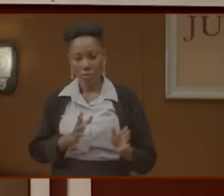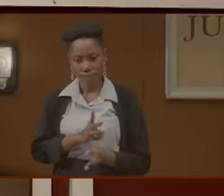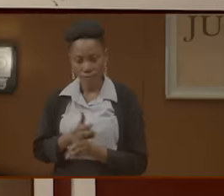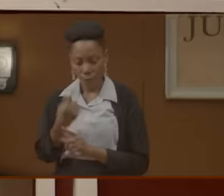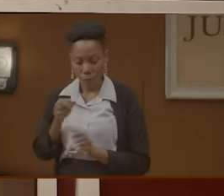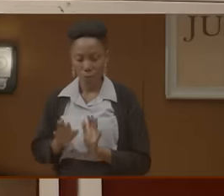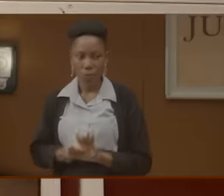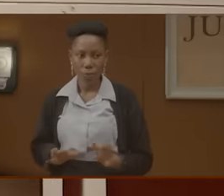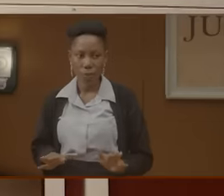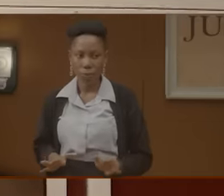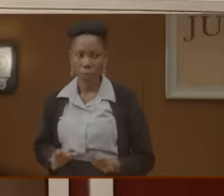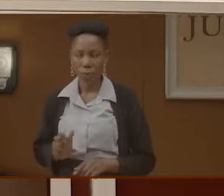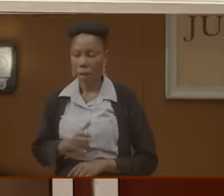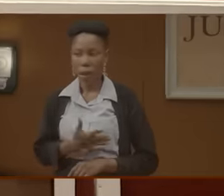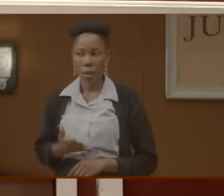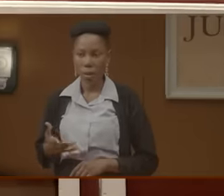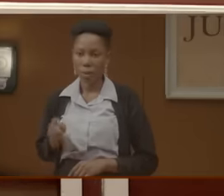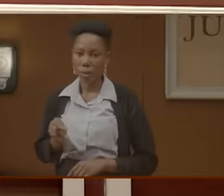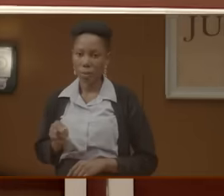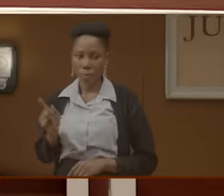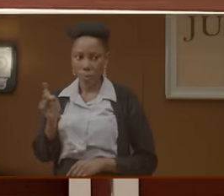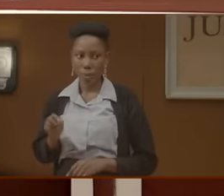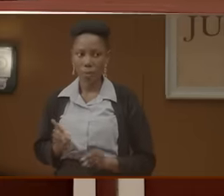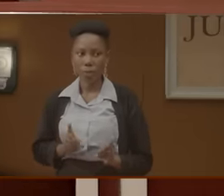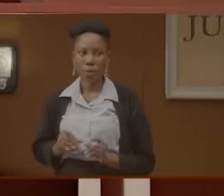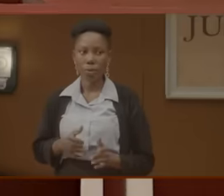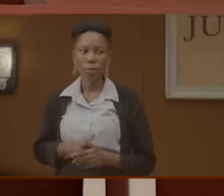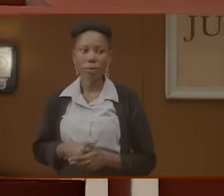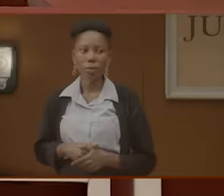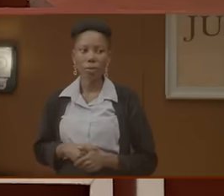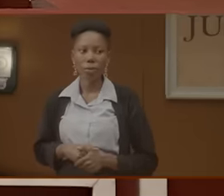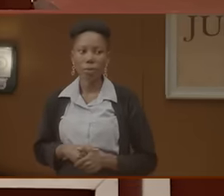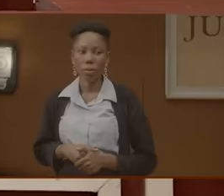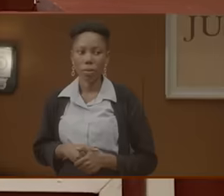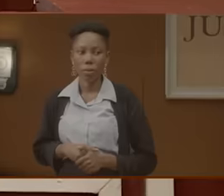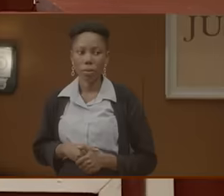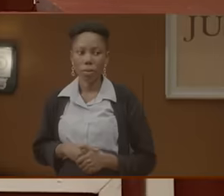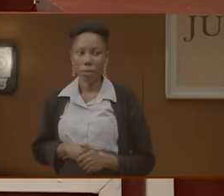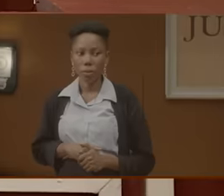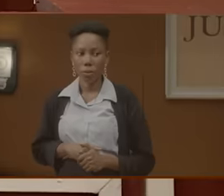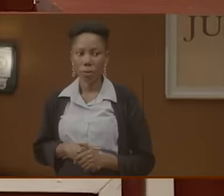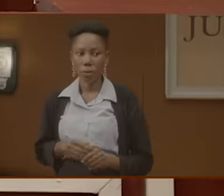children. Anything, all their welfare. Make sure everything is in place. And